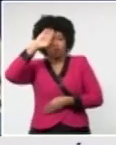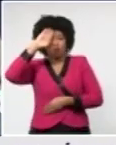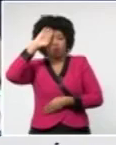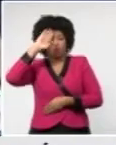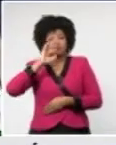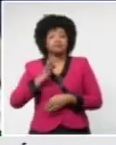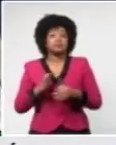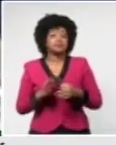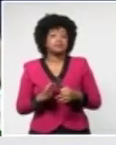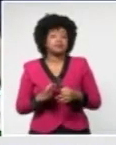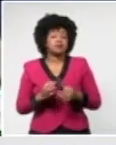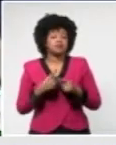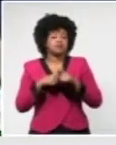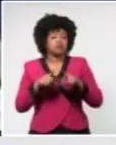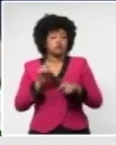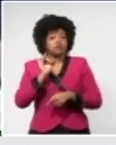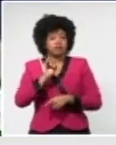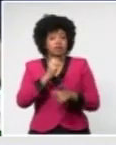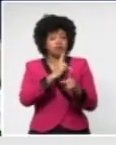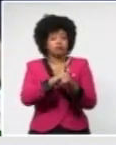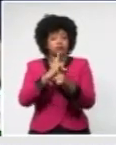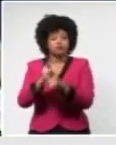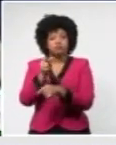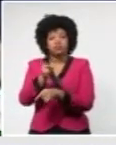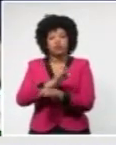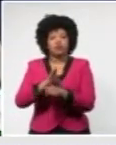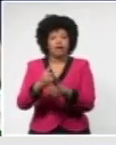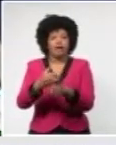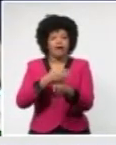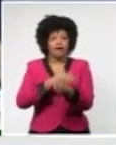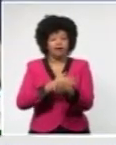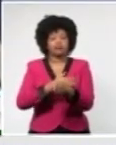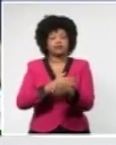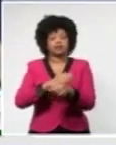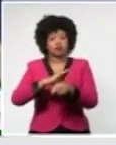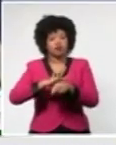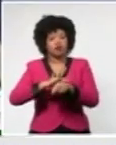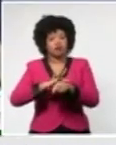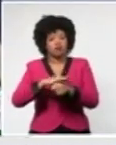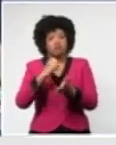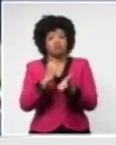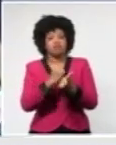is their source of infection, and they already accumulate